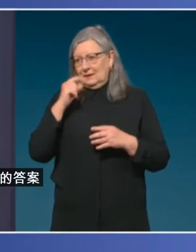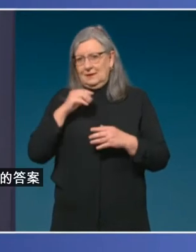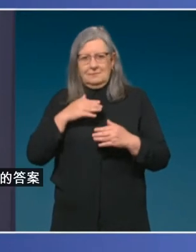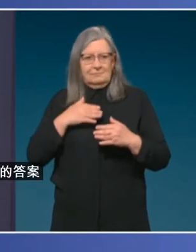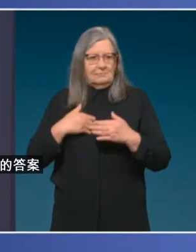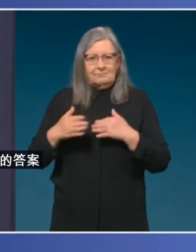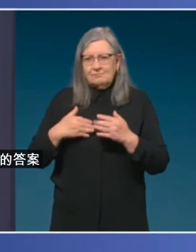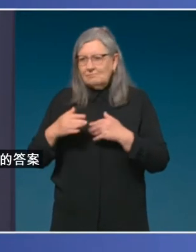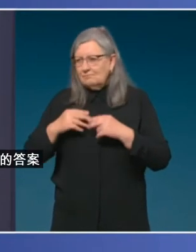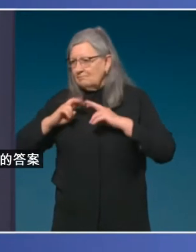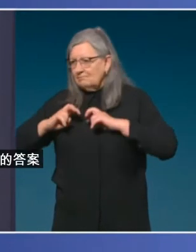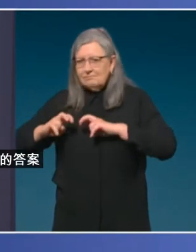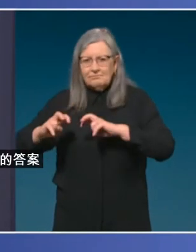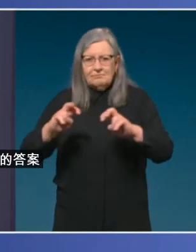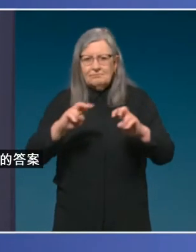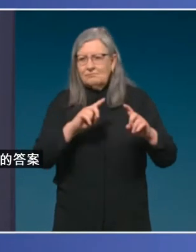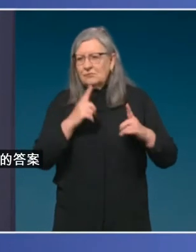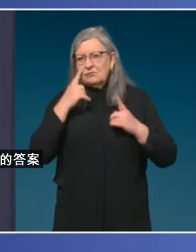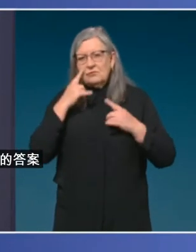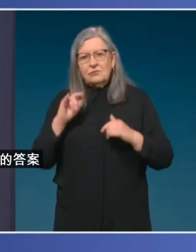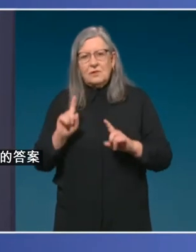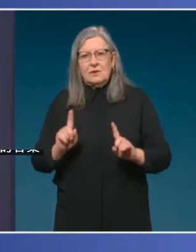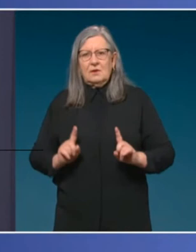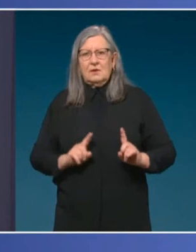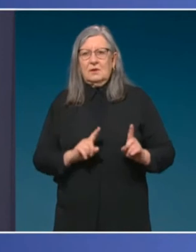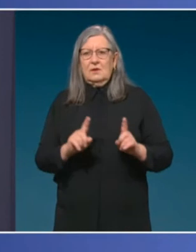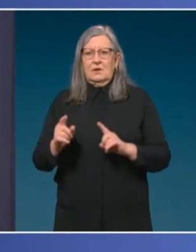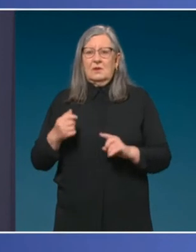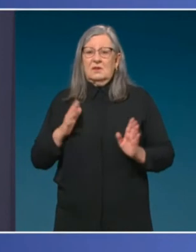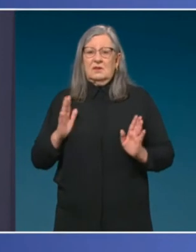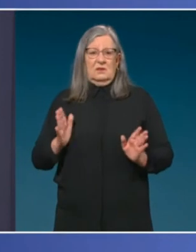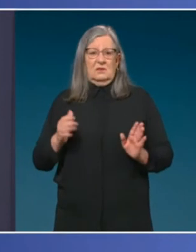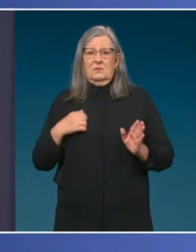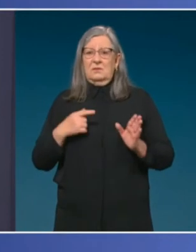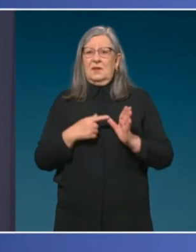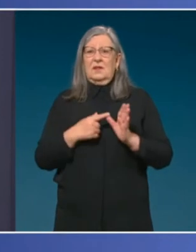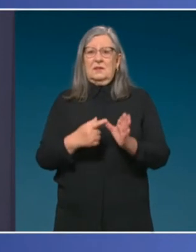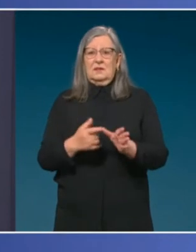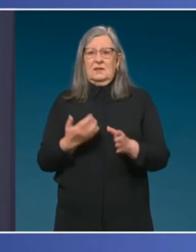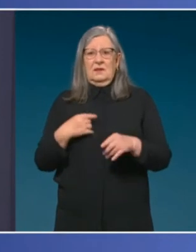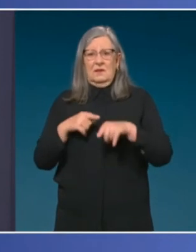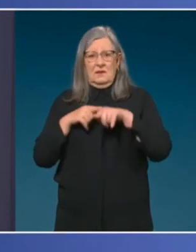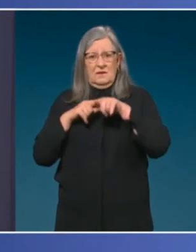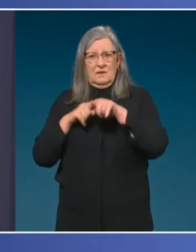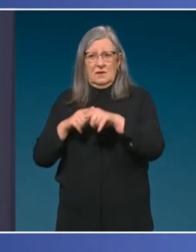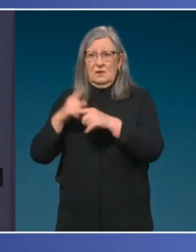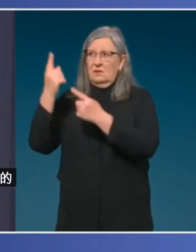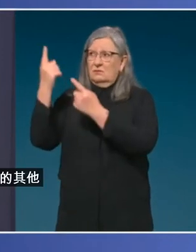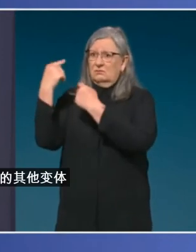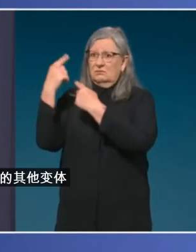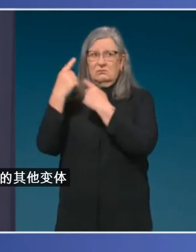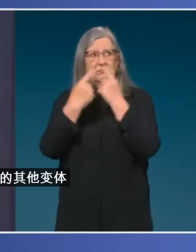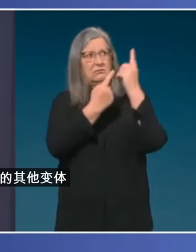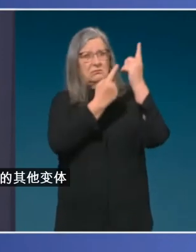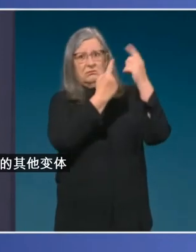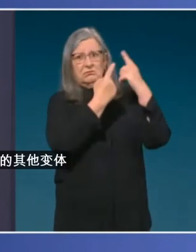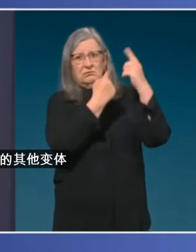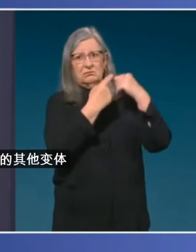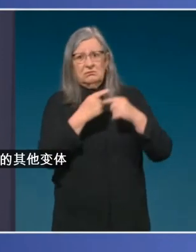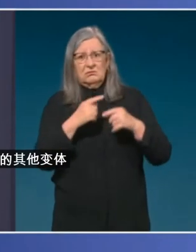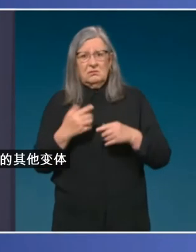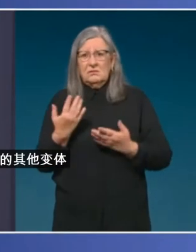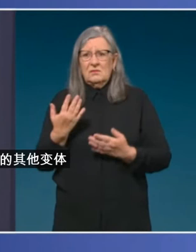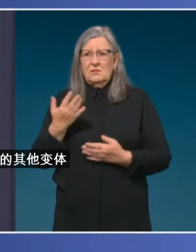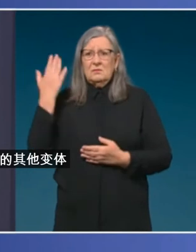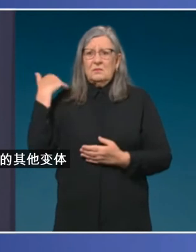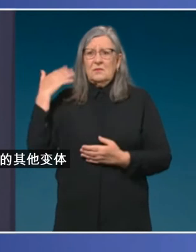And that's the answer going forwards, that we'll continue to follow. There have been other variants that have emerged where we haven't taken